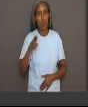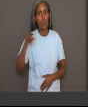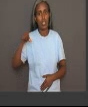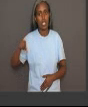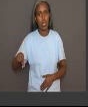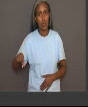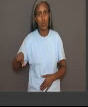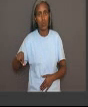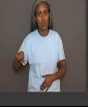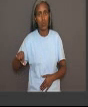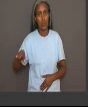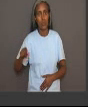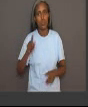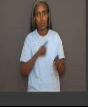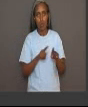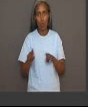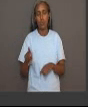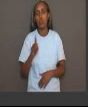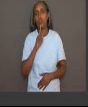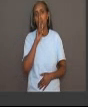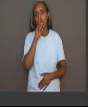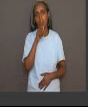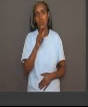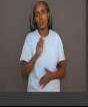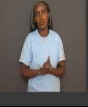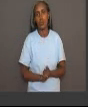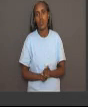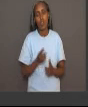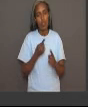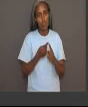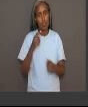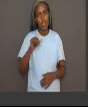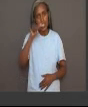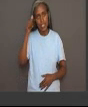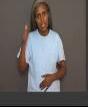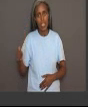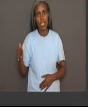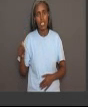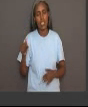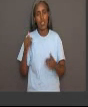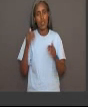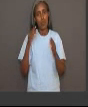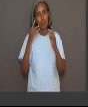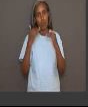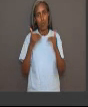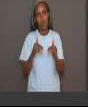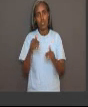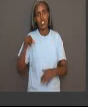Q is also true for any proposition